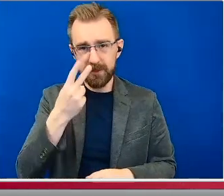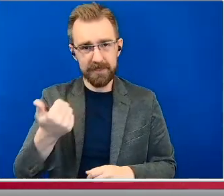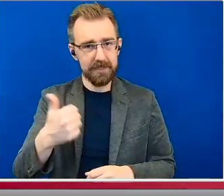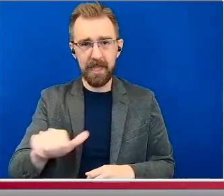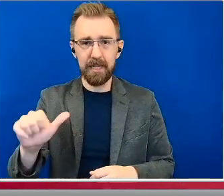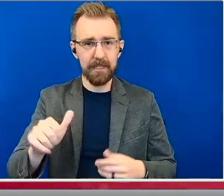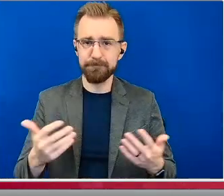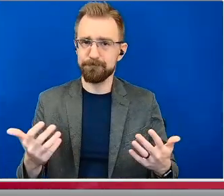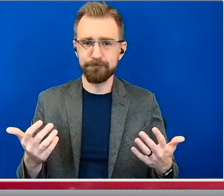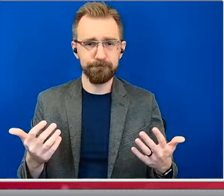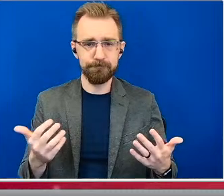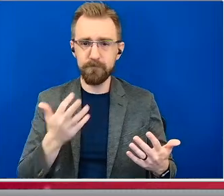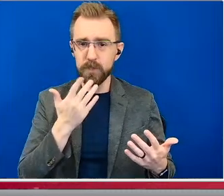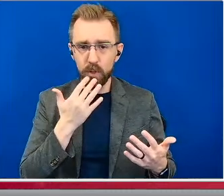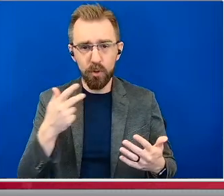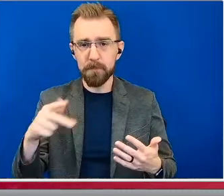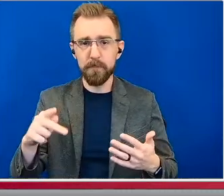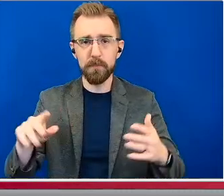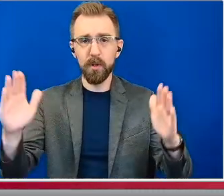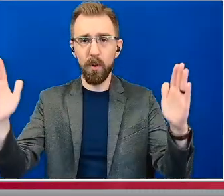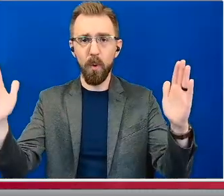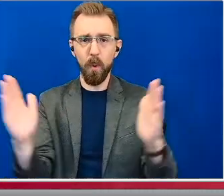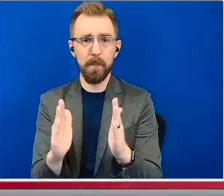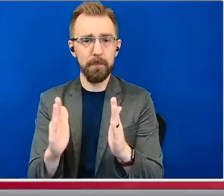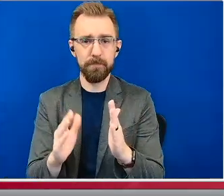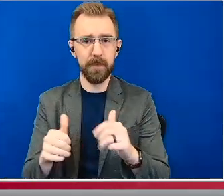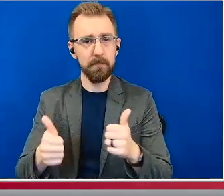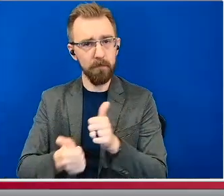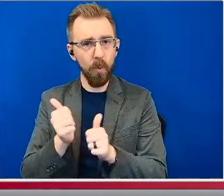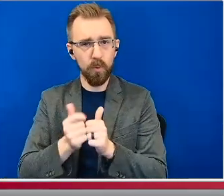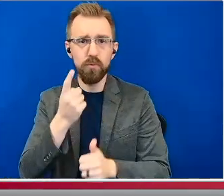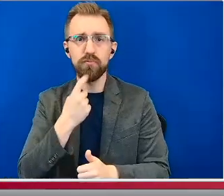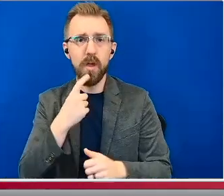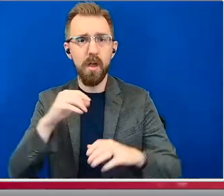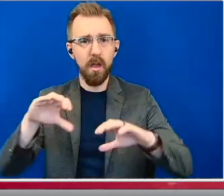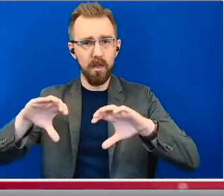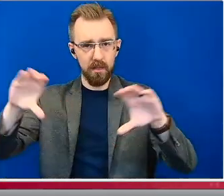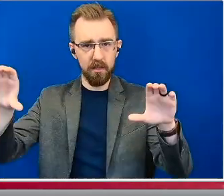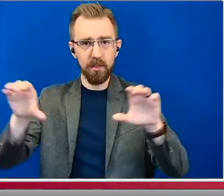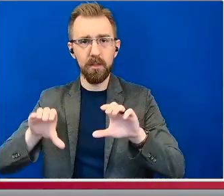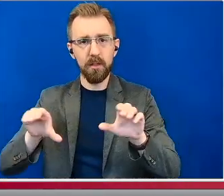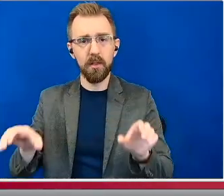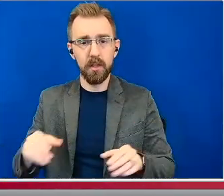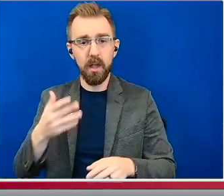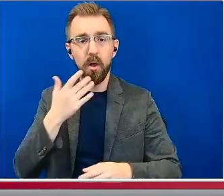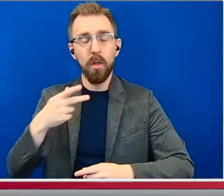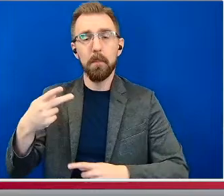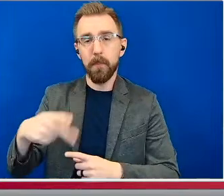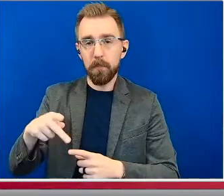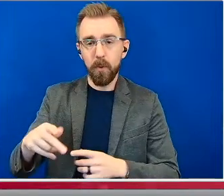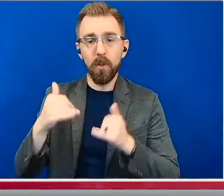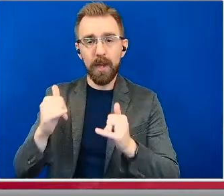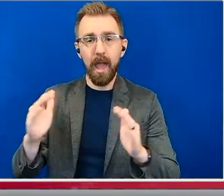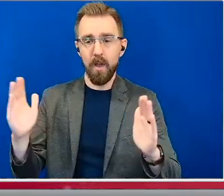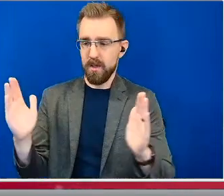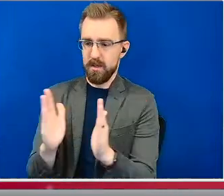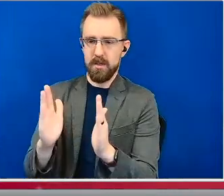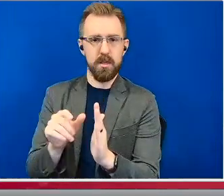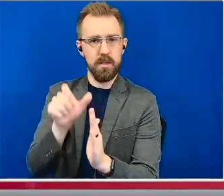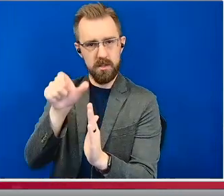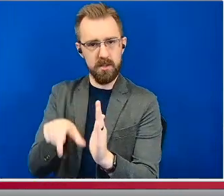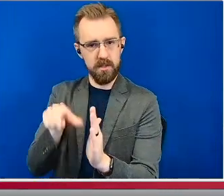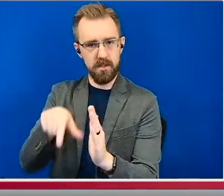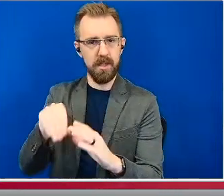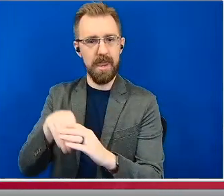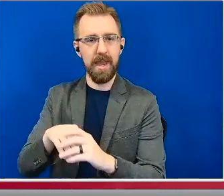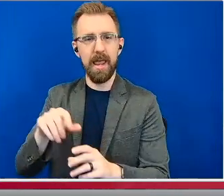color purple, and it's all red. And the color purple that you actually see is now just in the left atrium, which is the